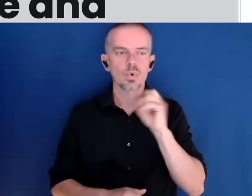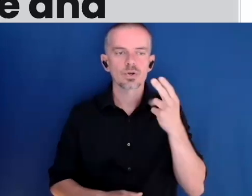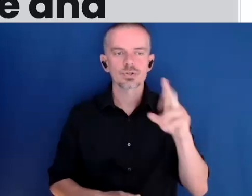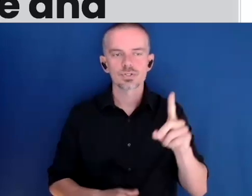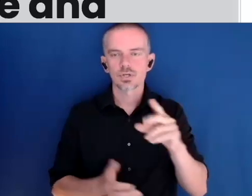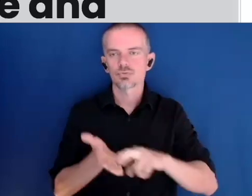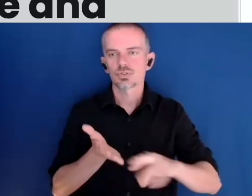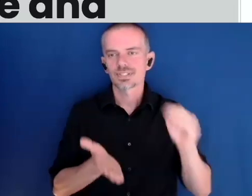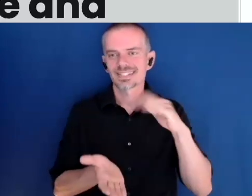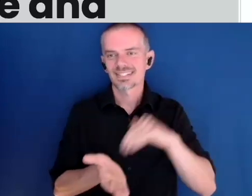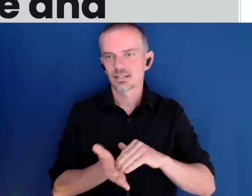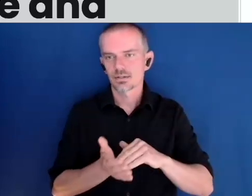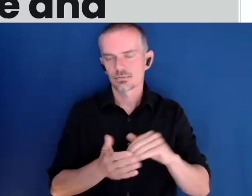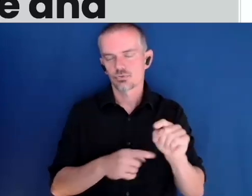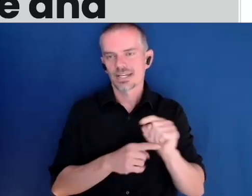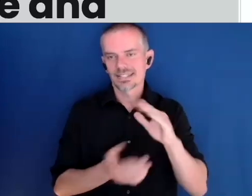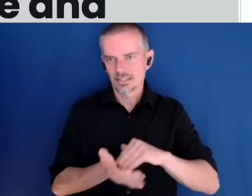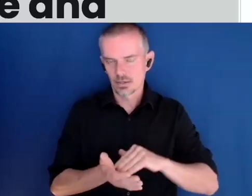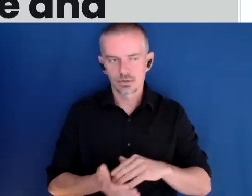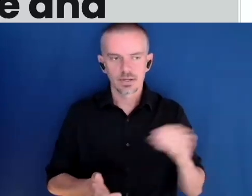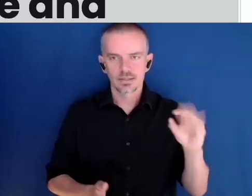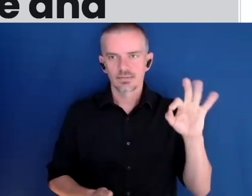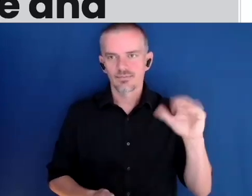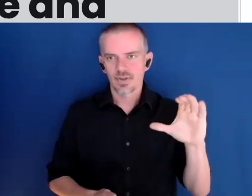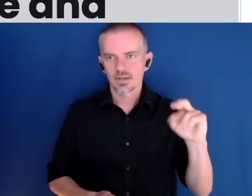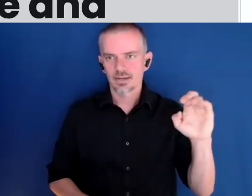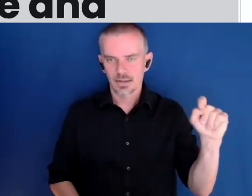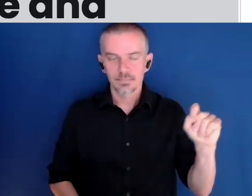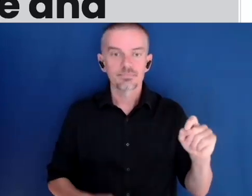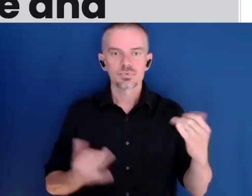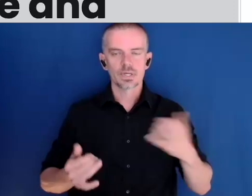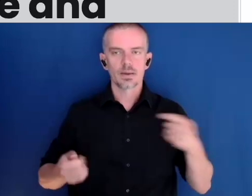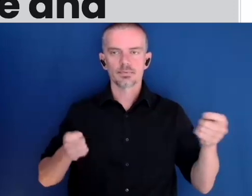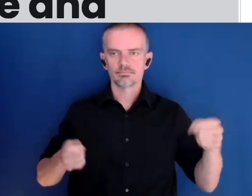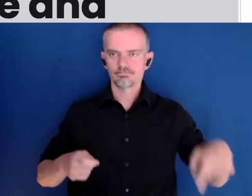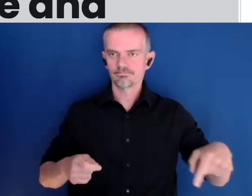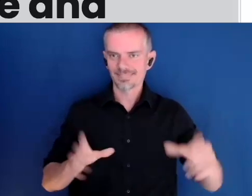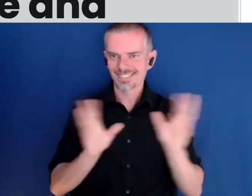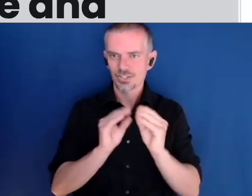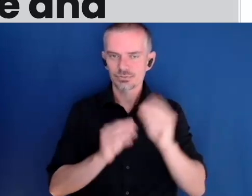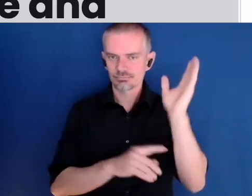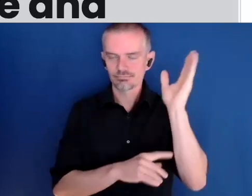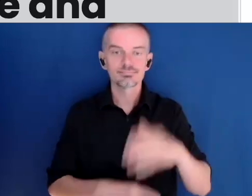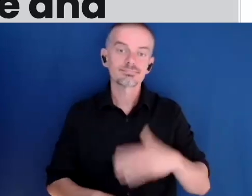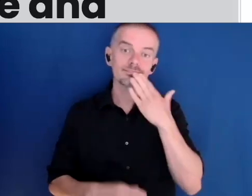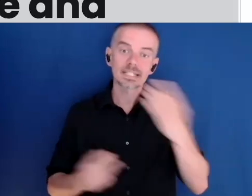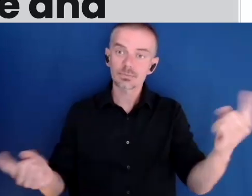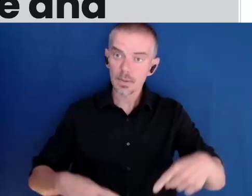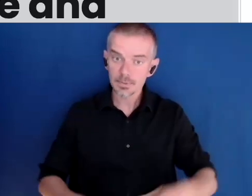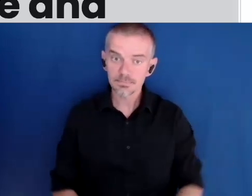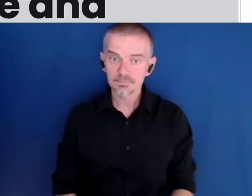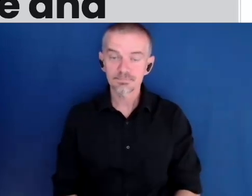Adapted Communities Learning Network. And I will be moderating today's session, so thank you all for coming.